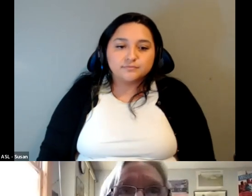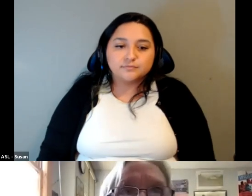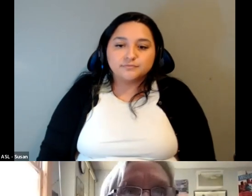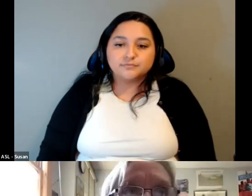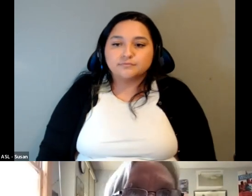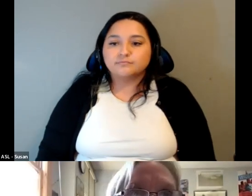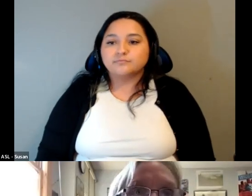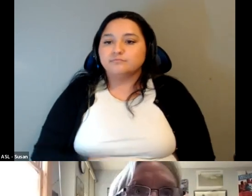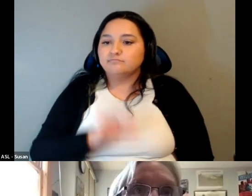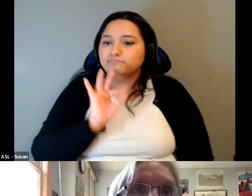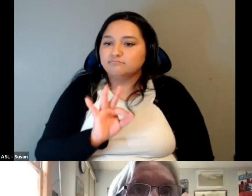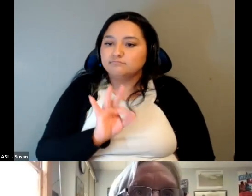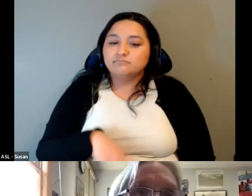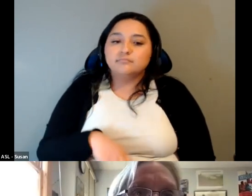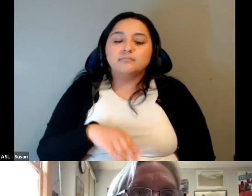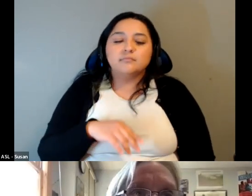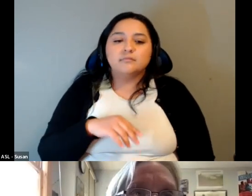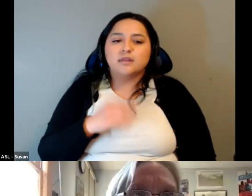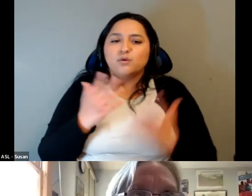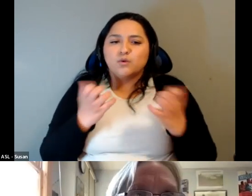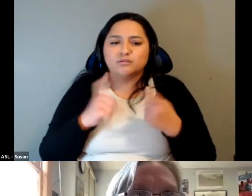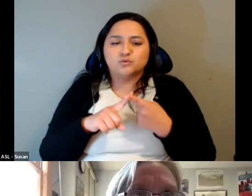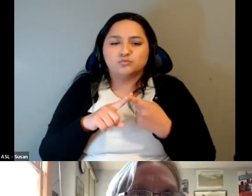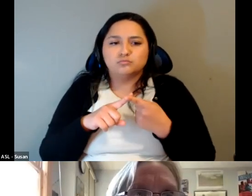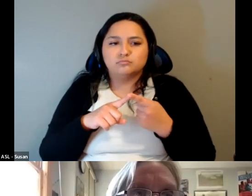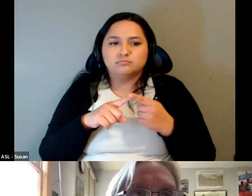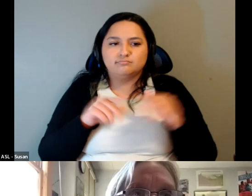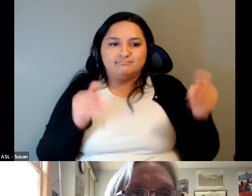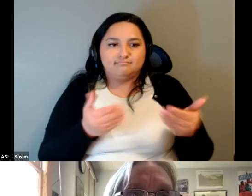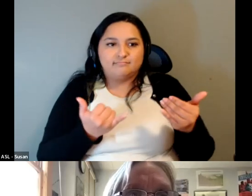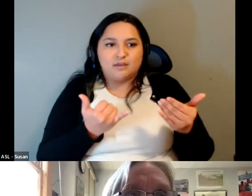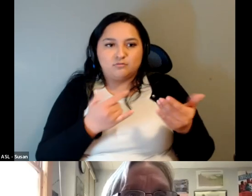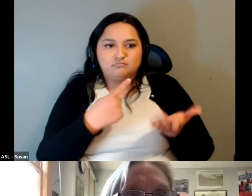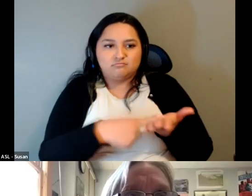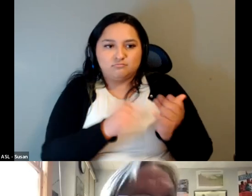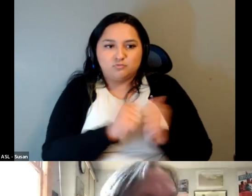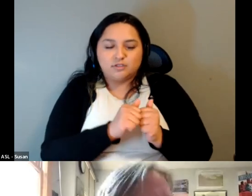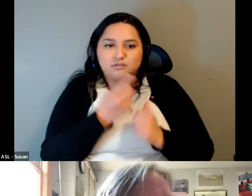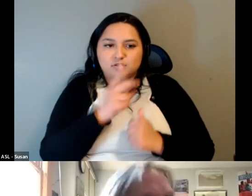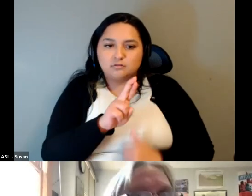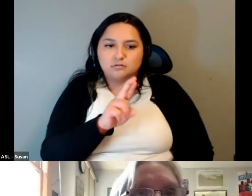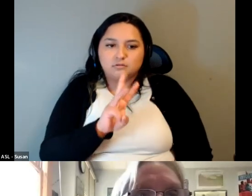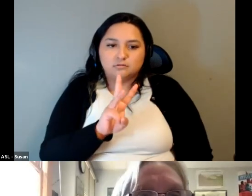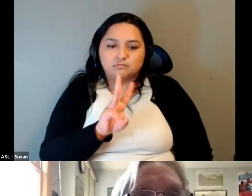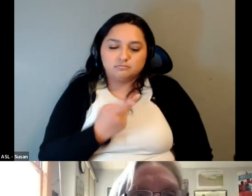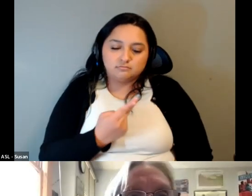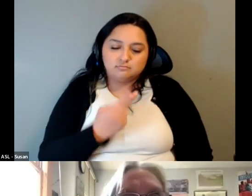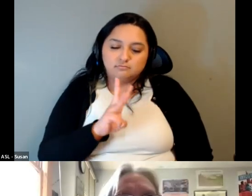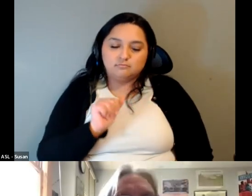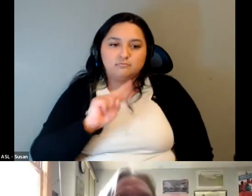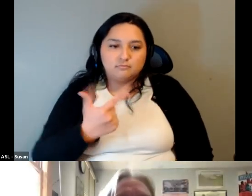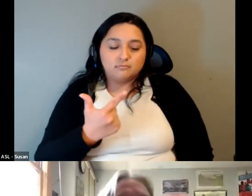You said that perfectly. Dr. Hwang, I want to invite you back in because I actually think what you guys are saying isn't terribly